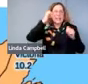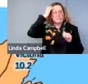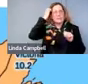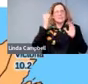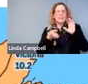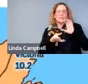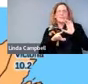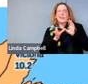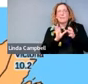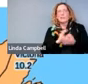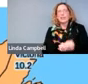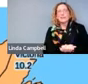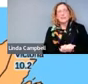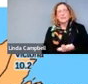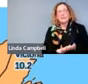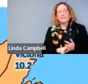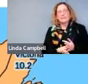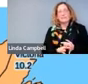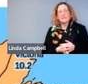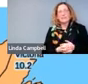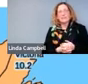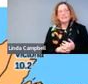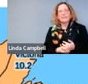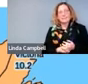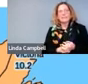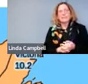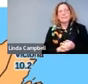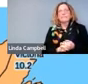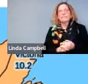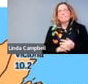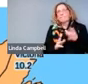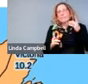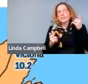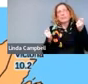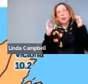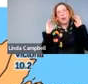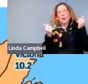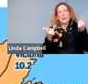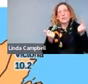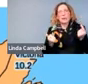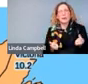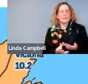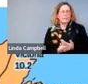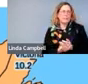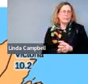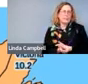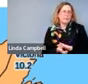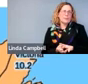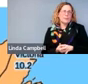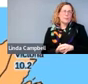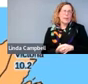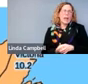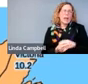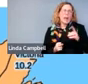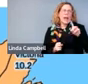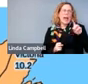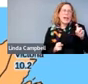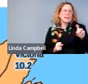Another thing that we need to plan for in terms of our risk assessment is climate change. We all know it's